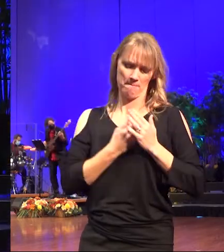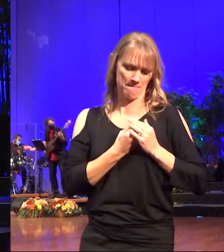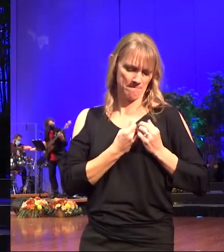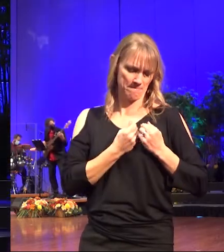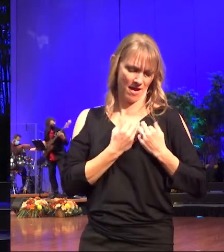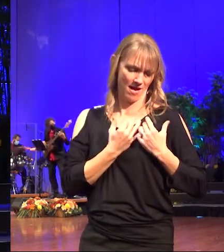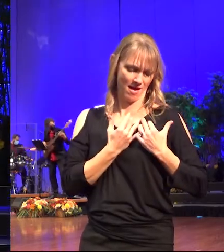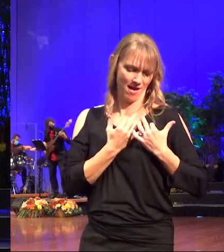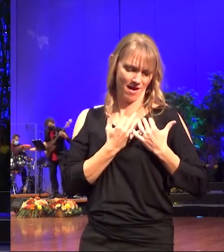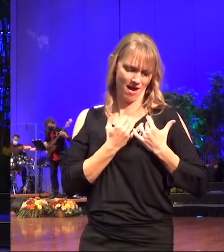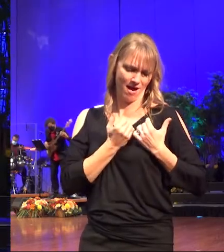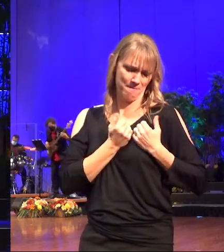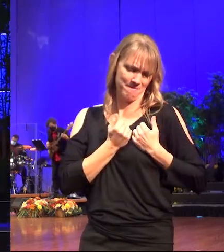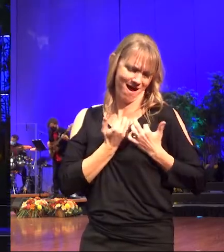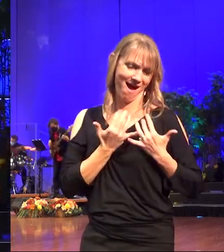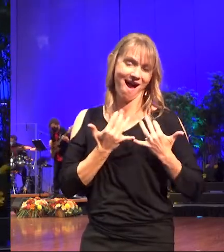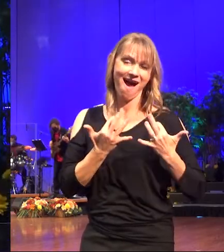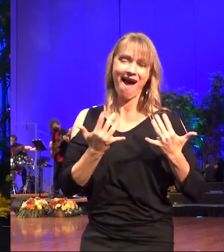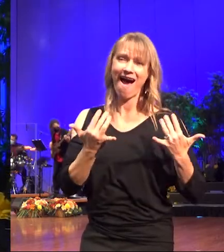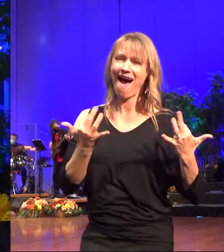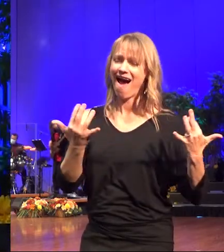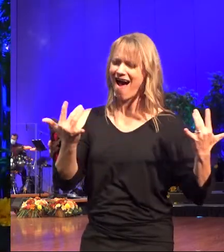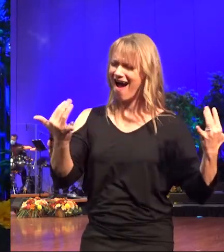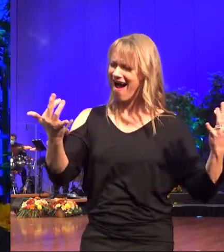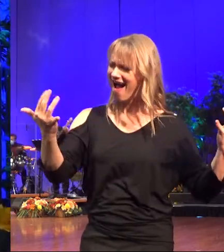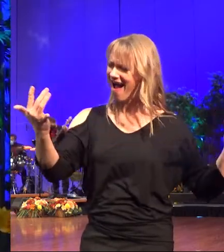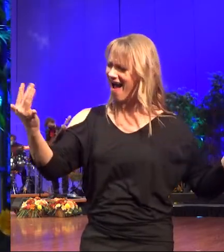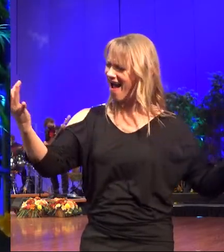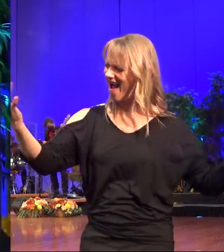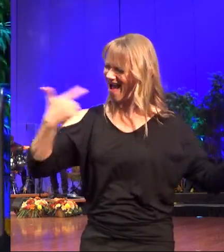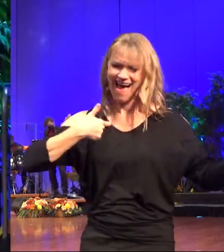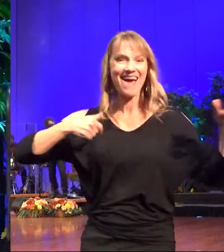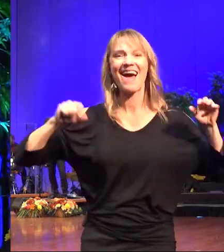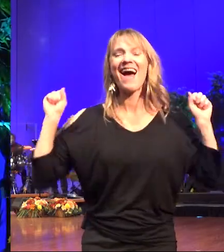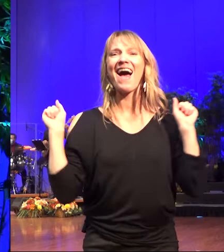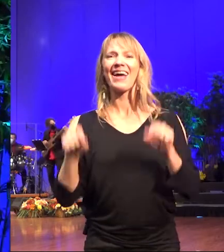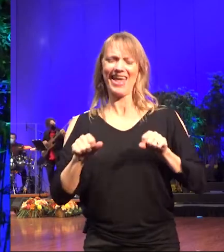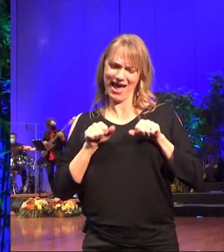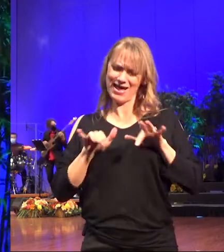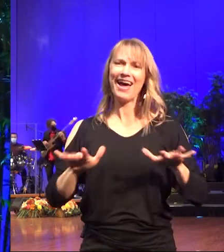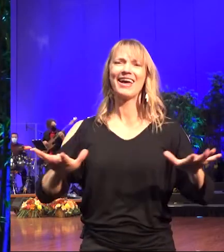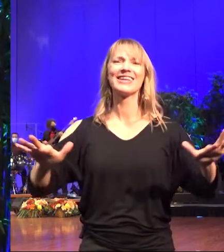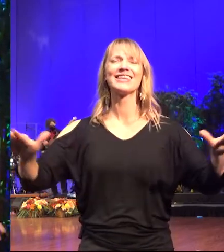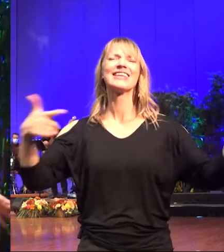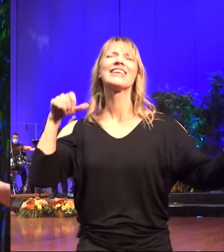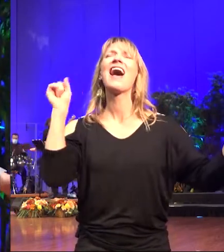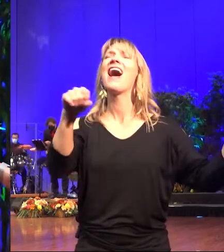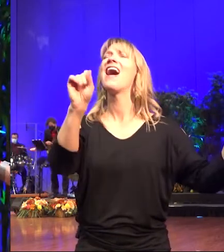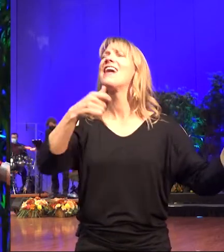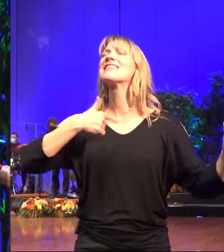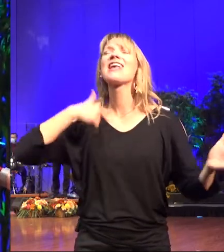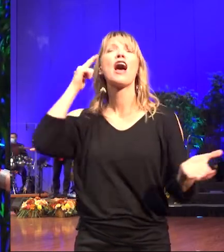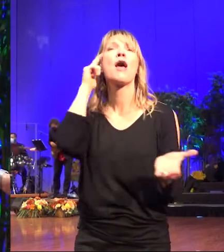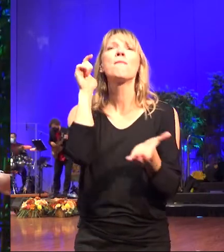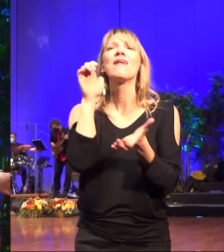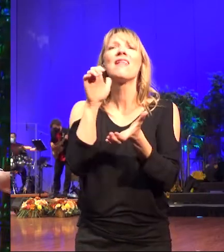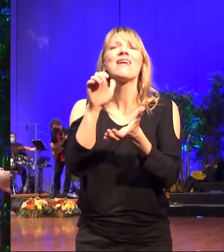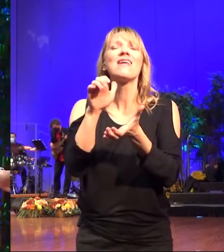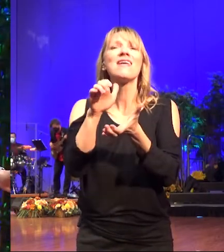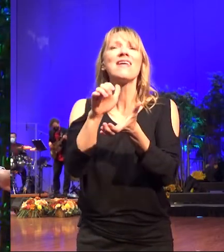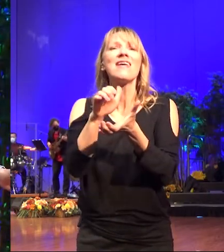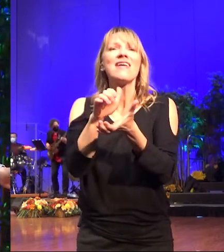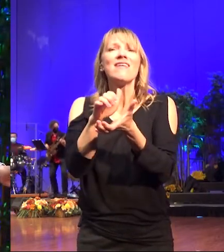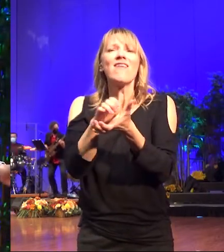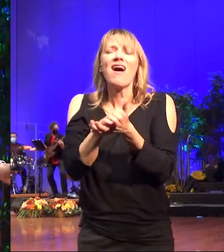my heart if I could not start a fire. So yes, I